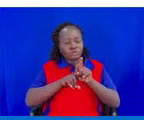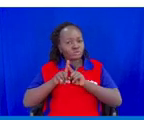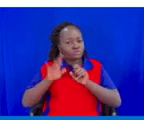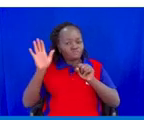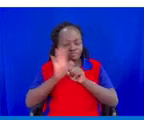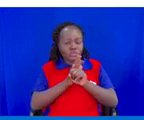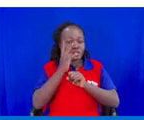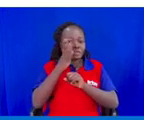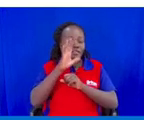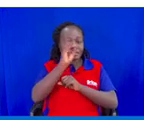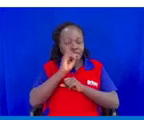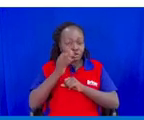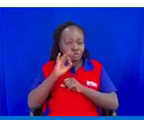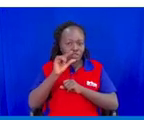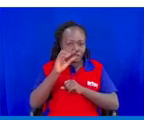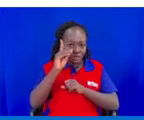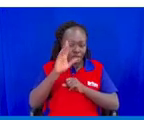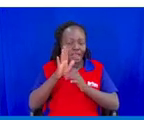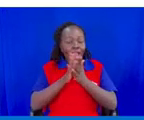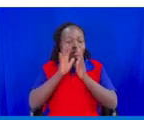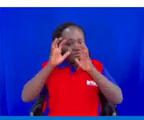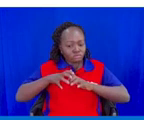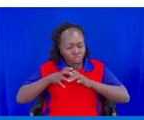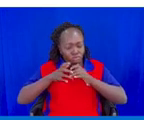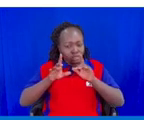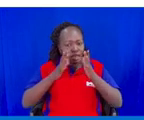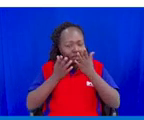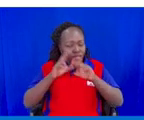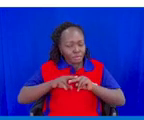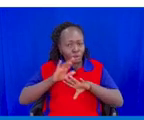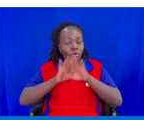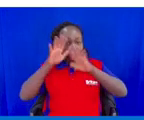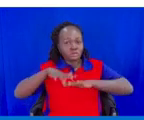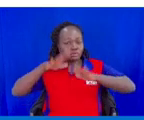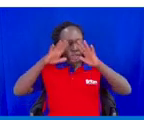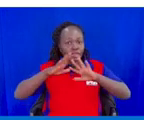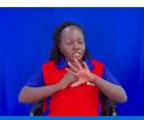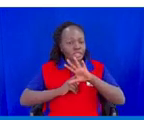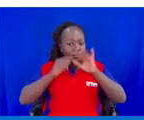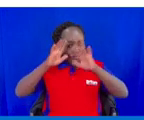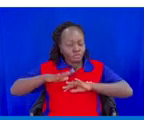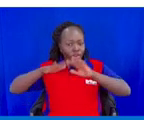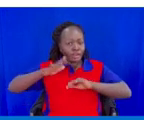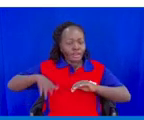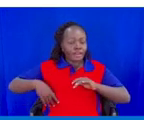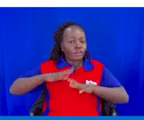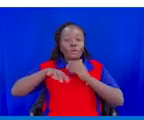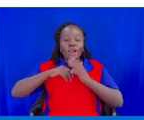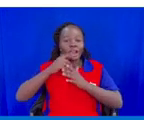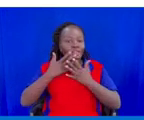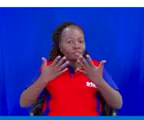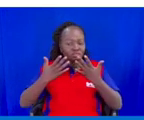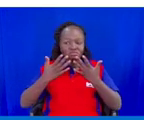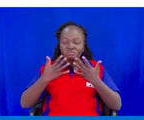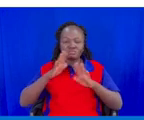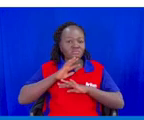GDP. And the agriculture depends on rainfall. So when the rains delay or they're inadequate, then you'd